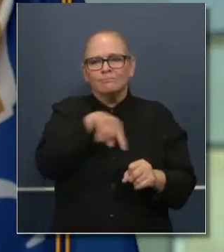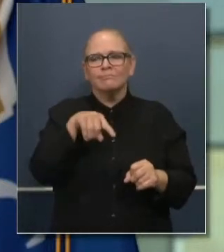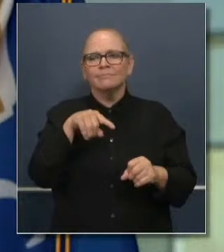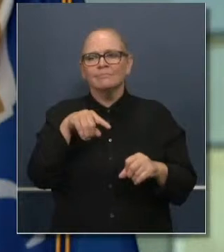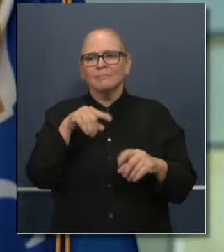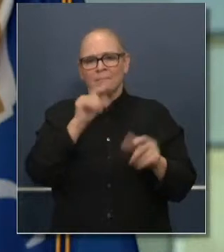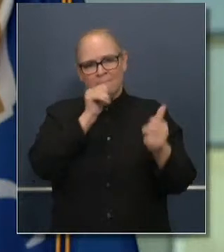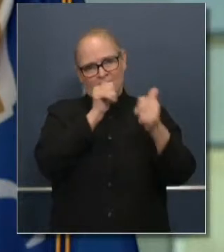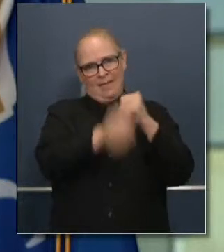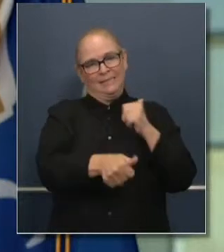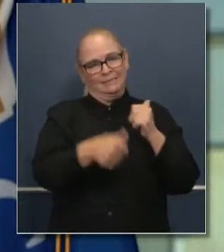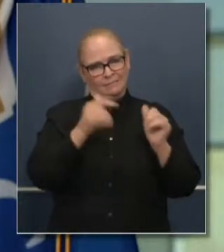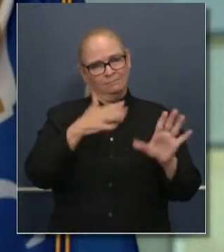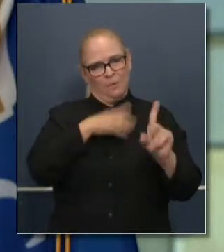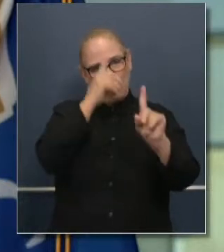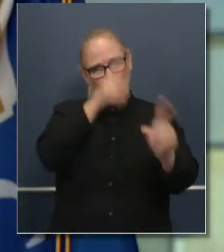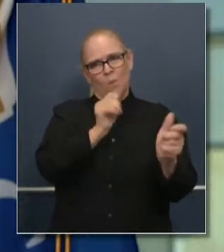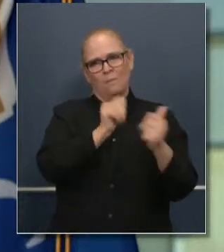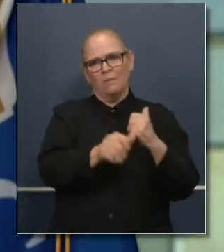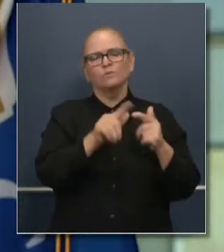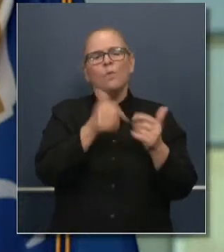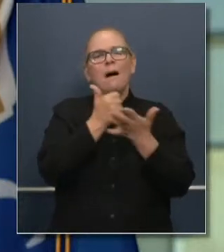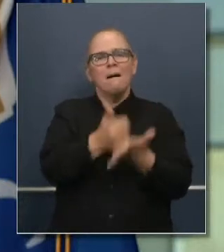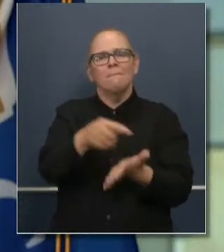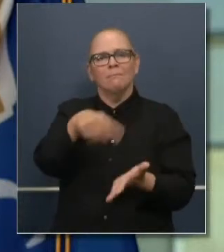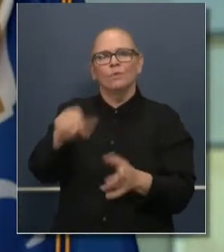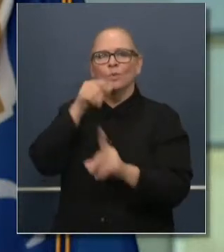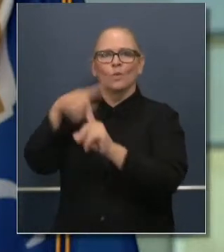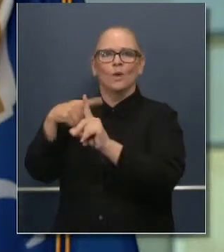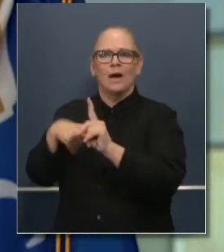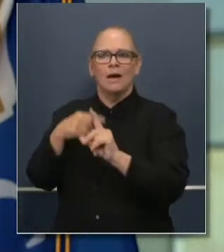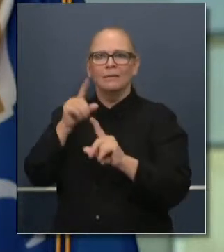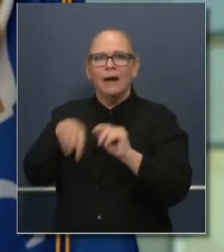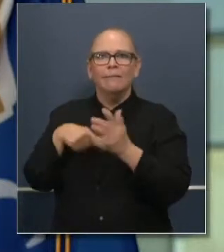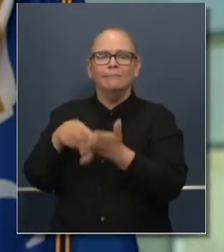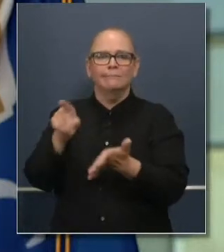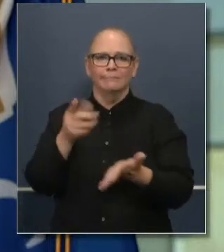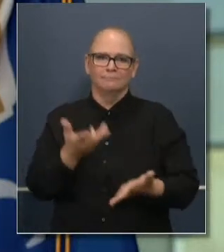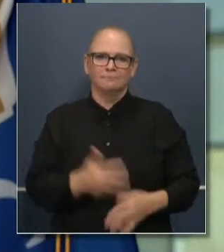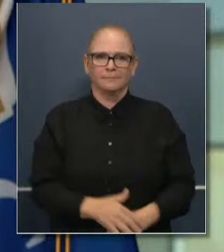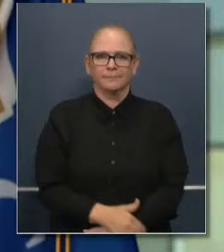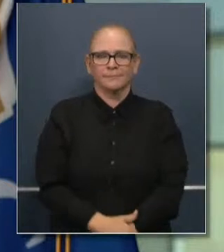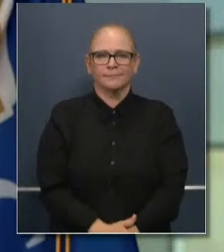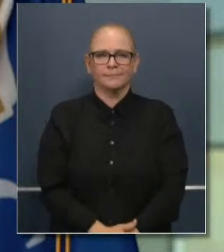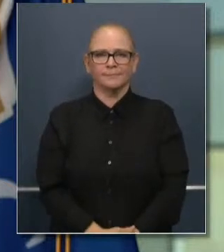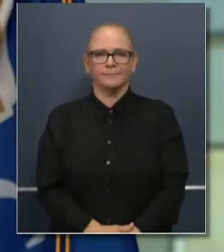the executive branch, and we'll be up to that task. Adam Beam, AP.